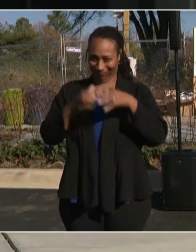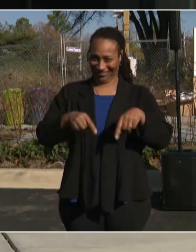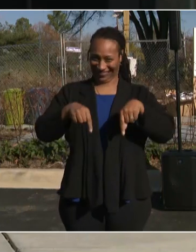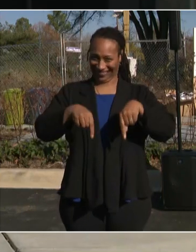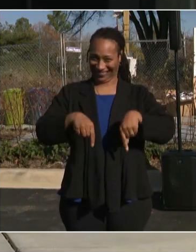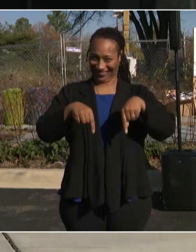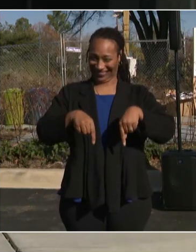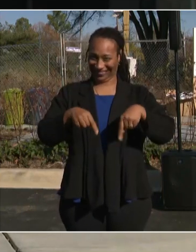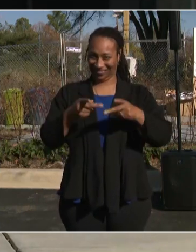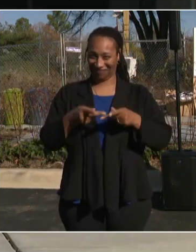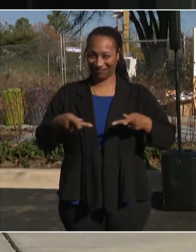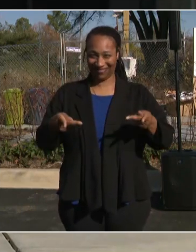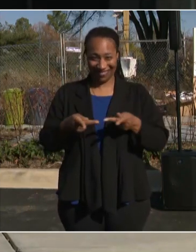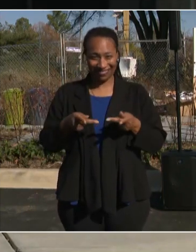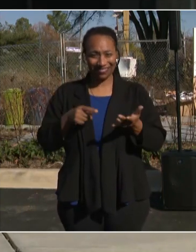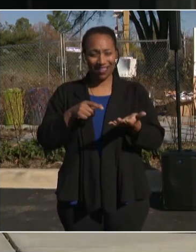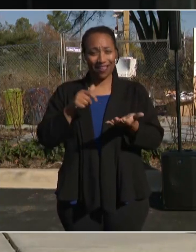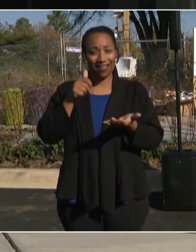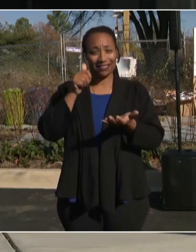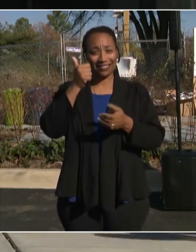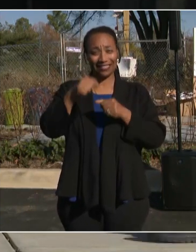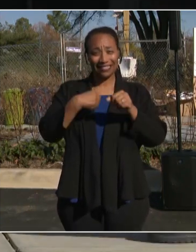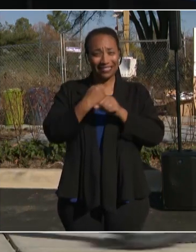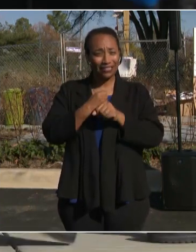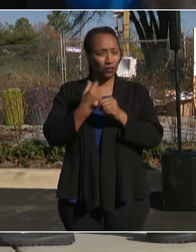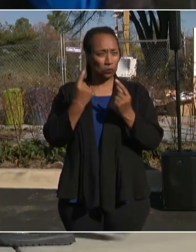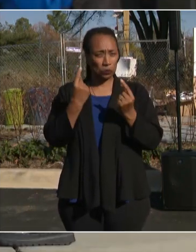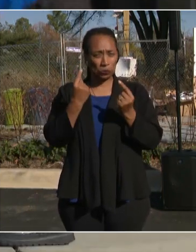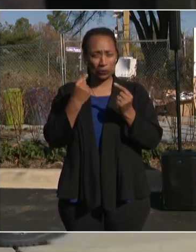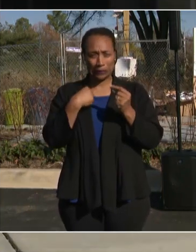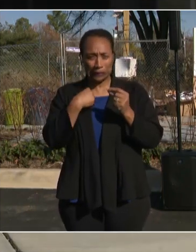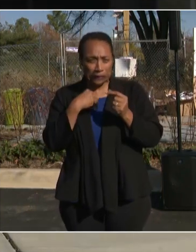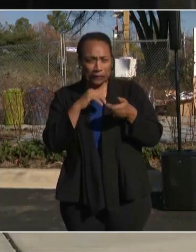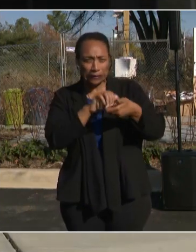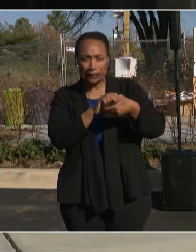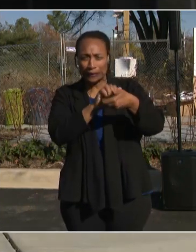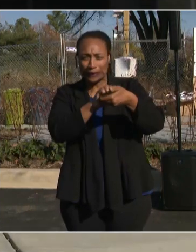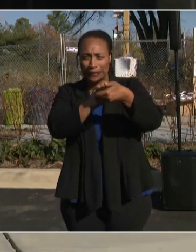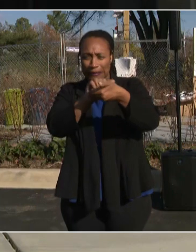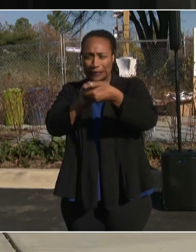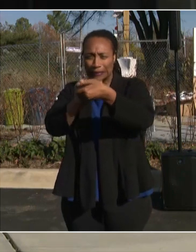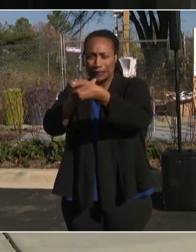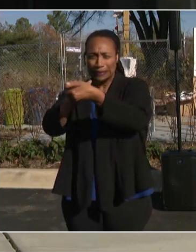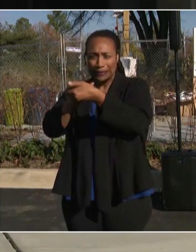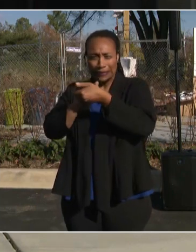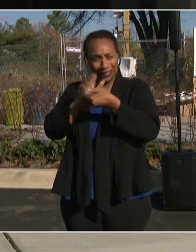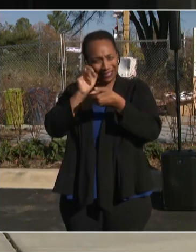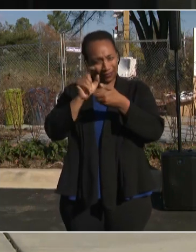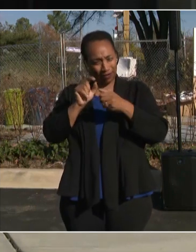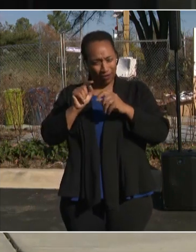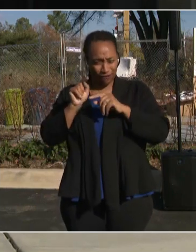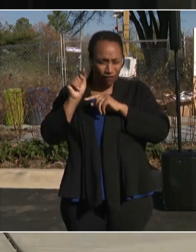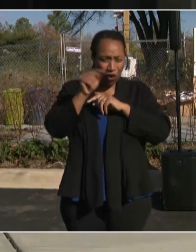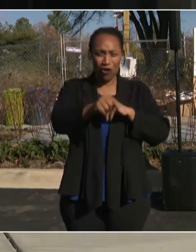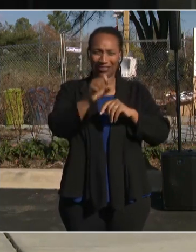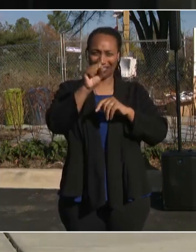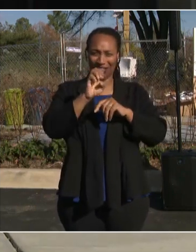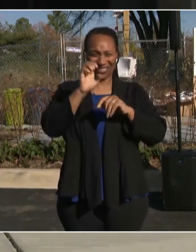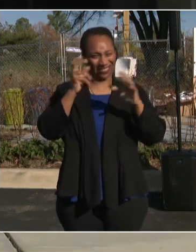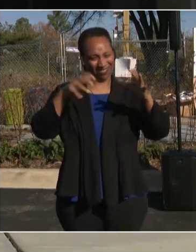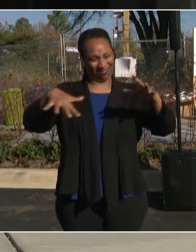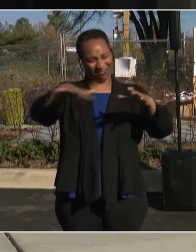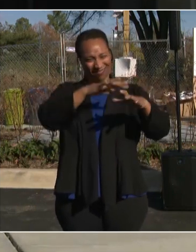themselves through my work with the Far Southeast Family Strengthening Collaborative. Not long after my family moved to Berry